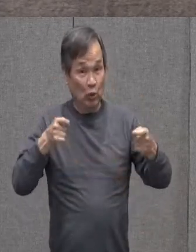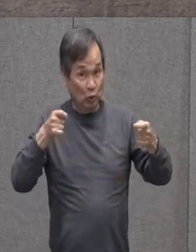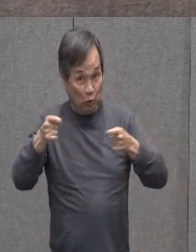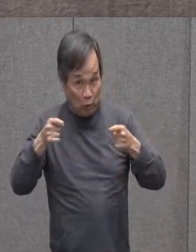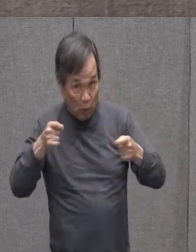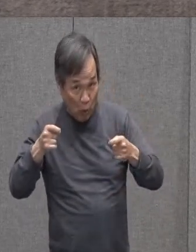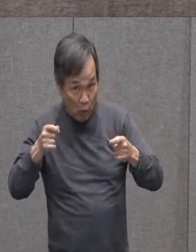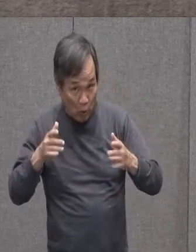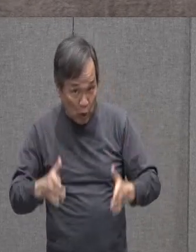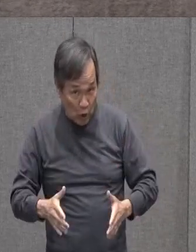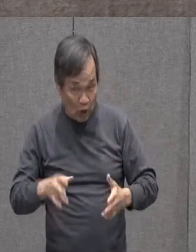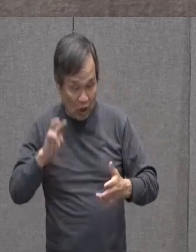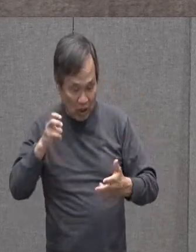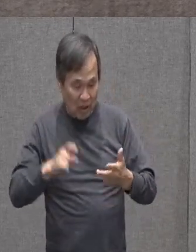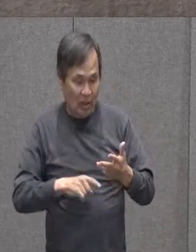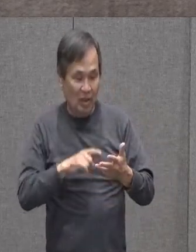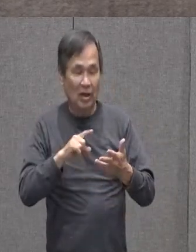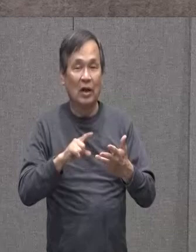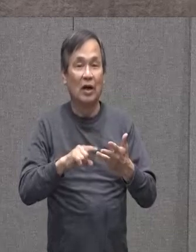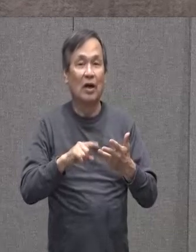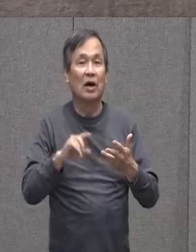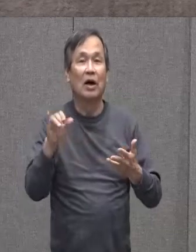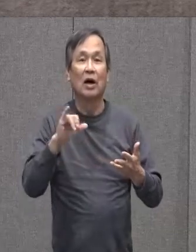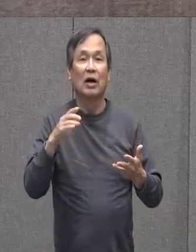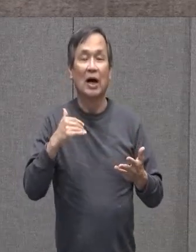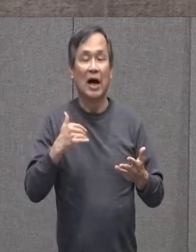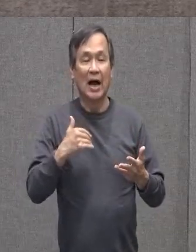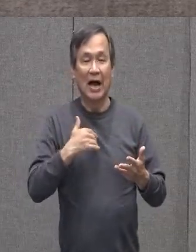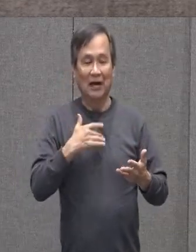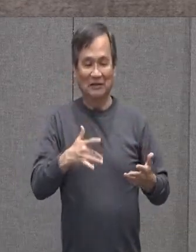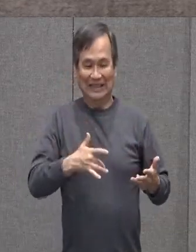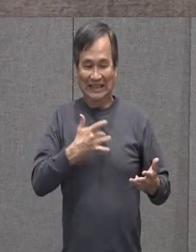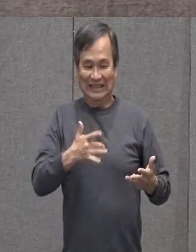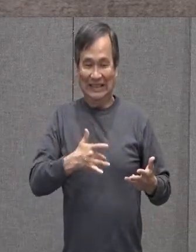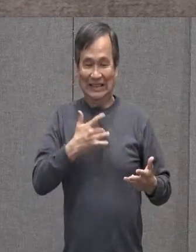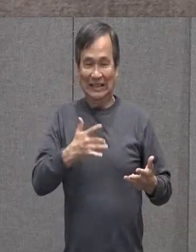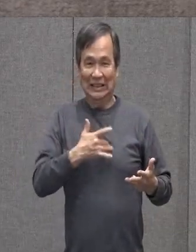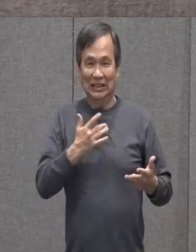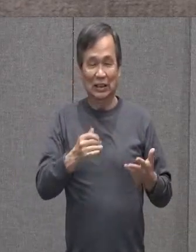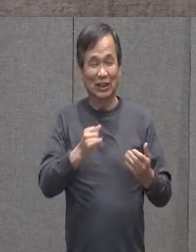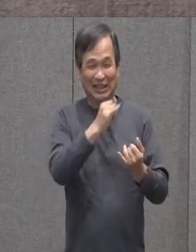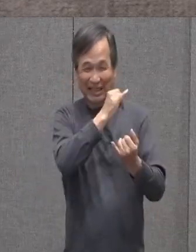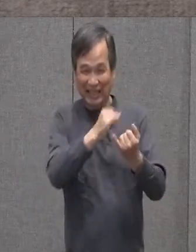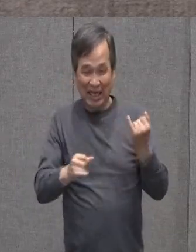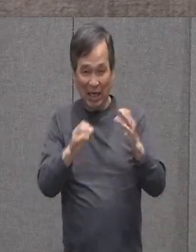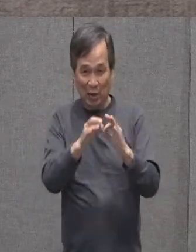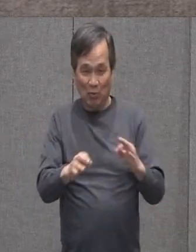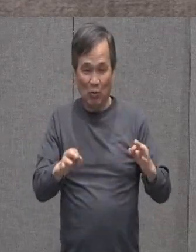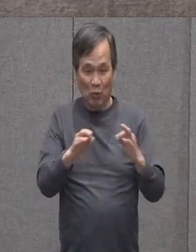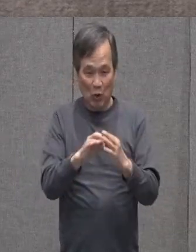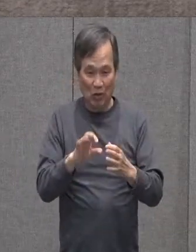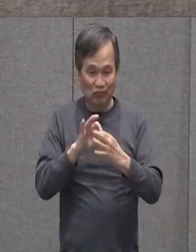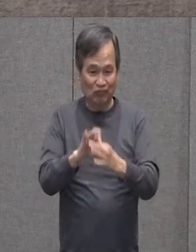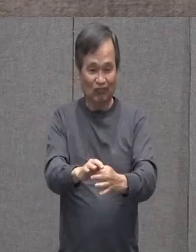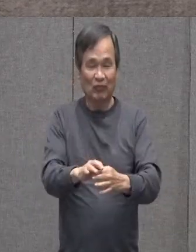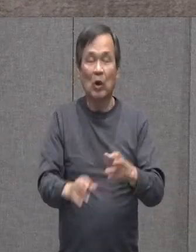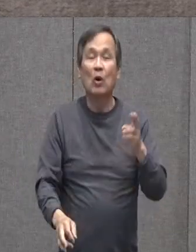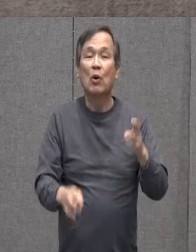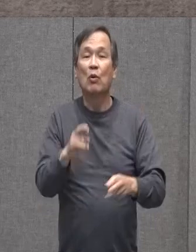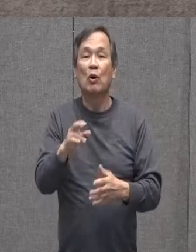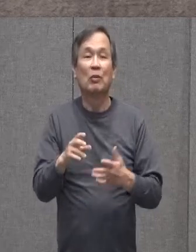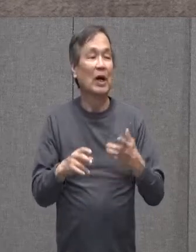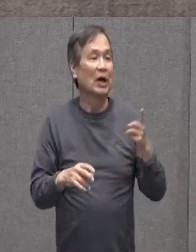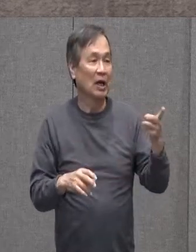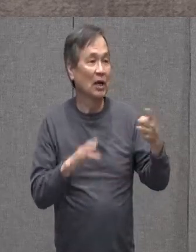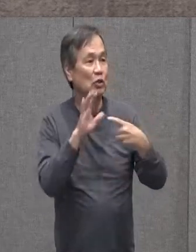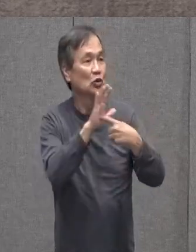brain. They also have sensors, and the last characteristic that we haven't talked about yet, or I've